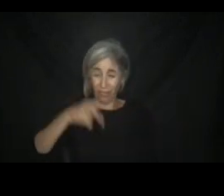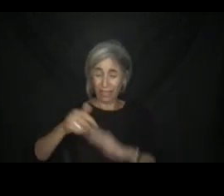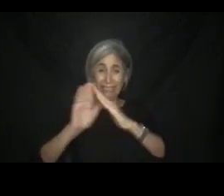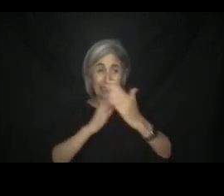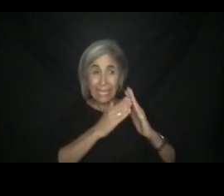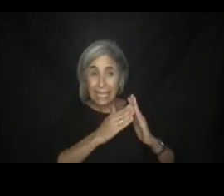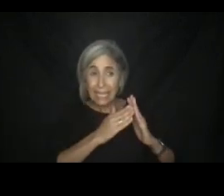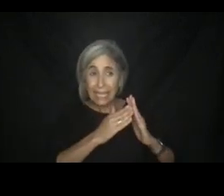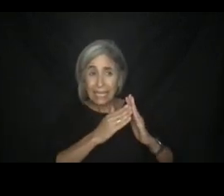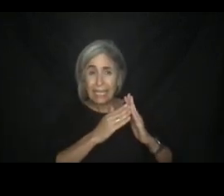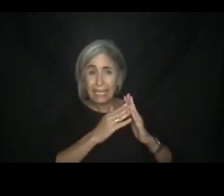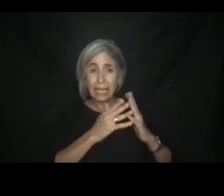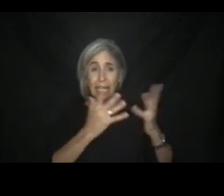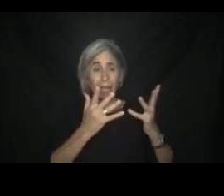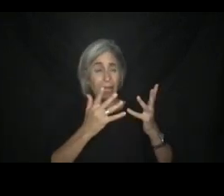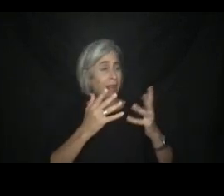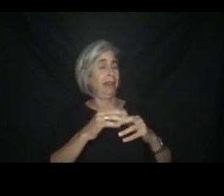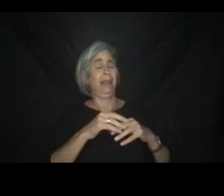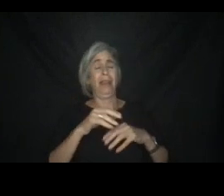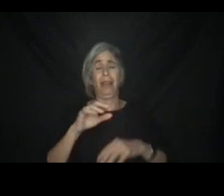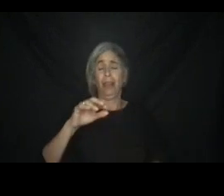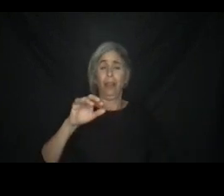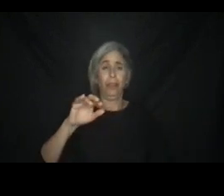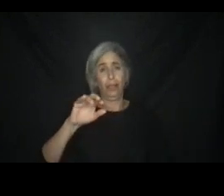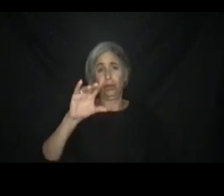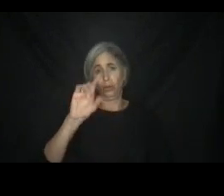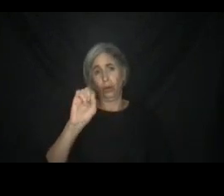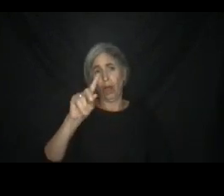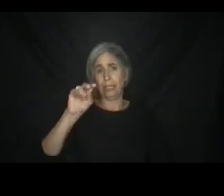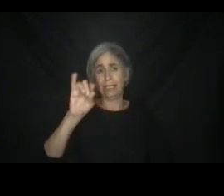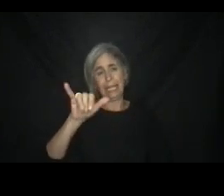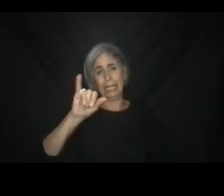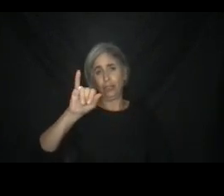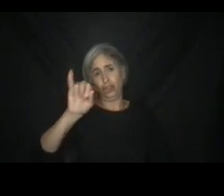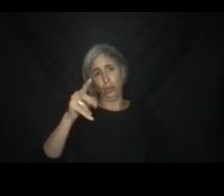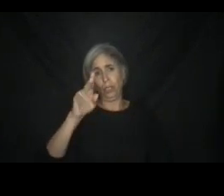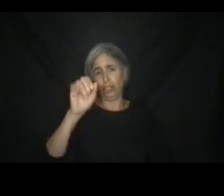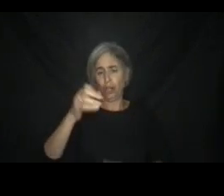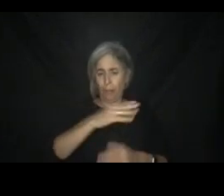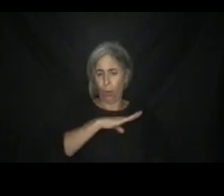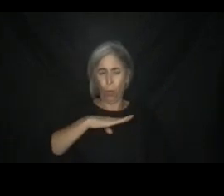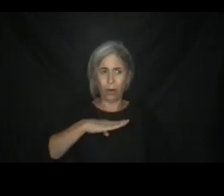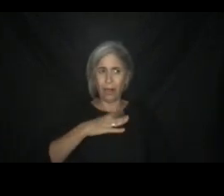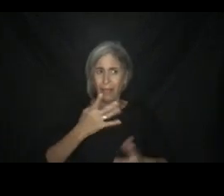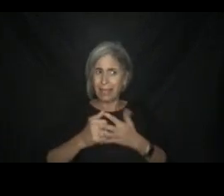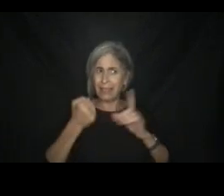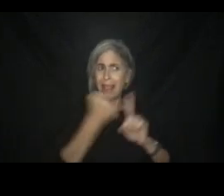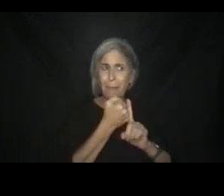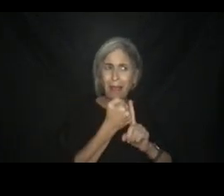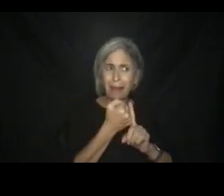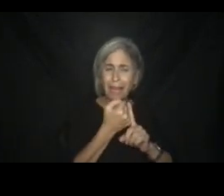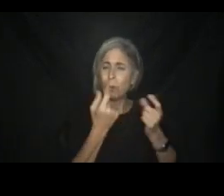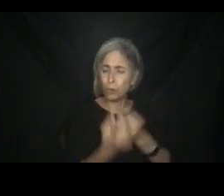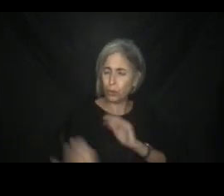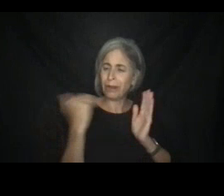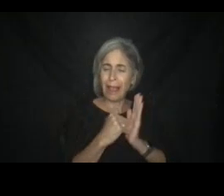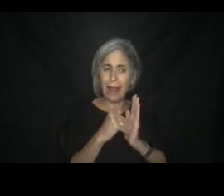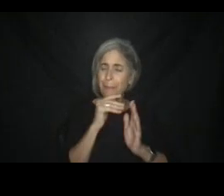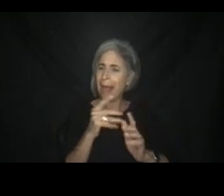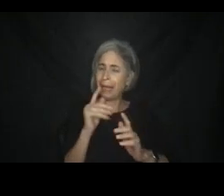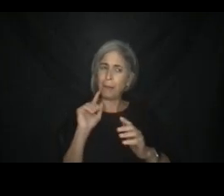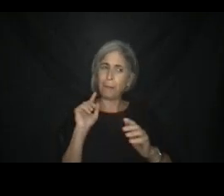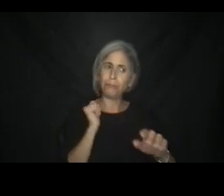the quasi-judicial board that has so much impact, and he is very likely going to do the same thing. I'm not accusing him of having